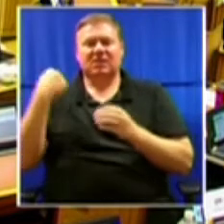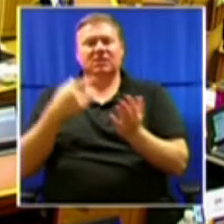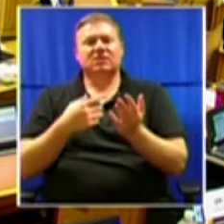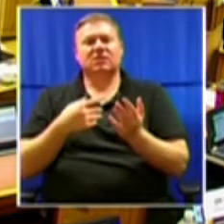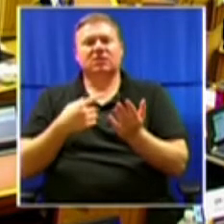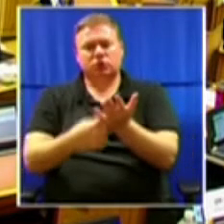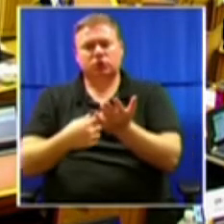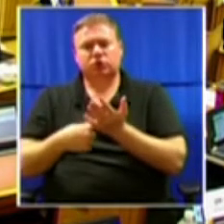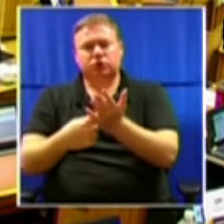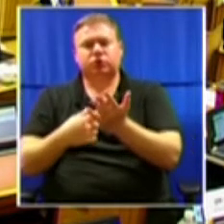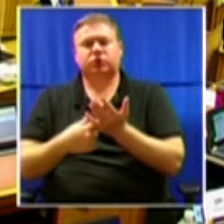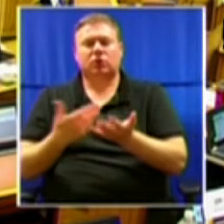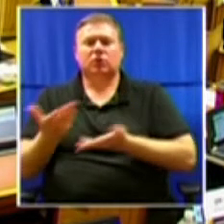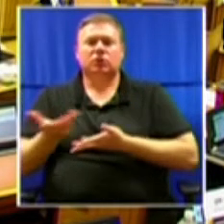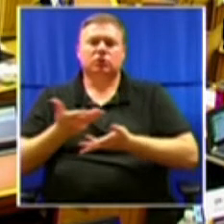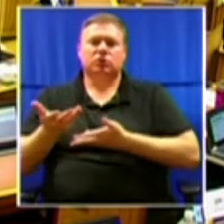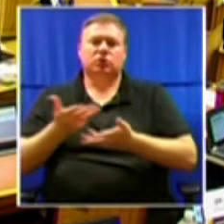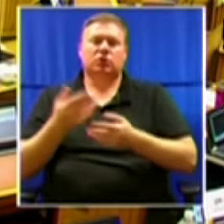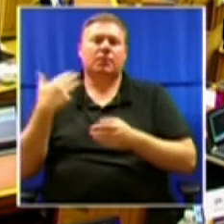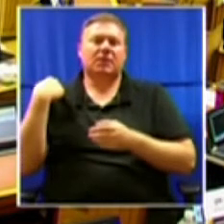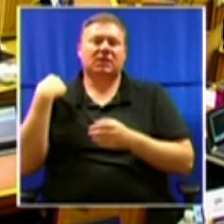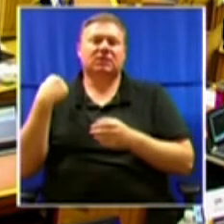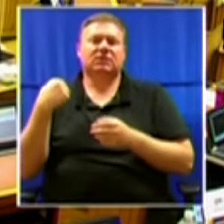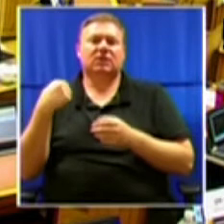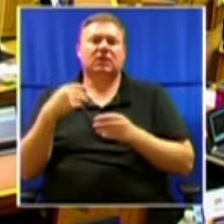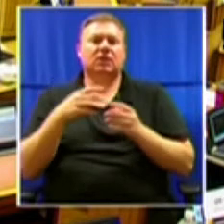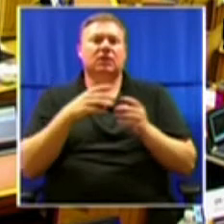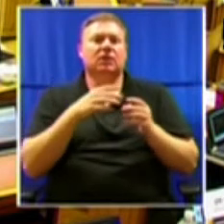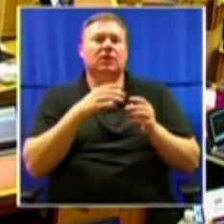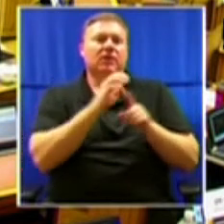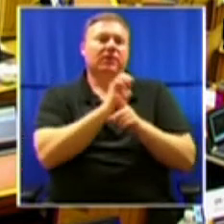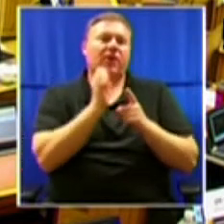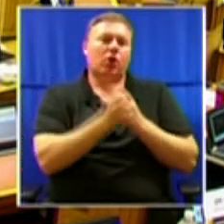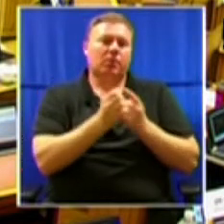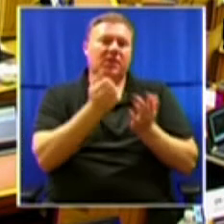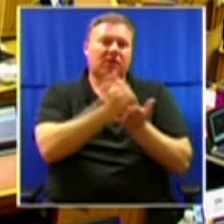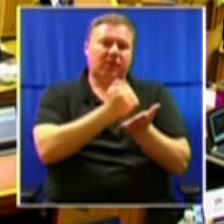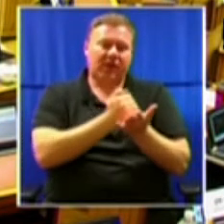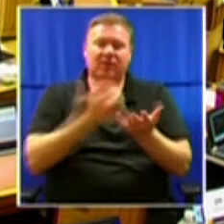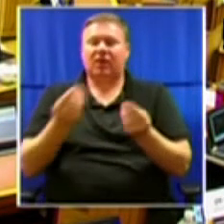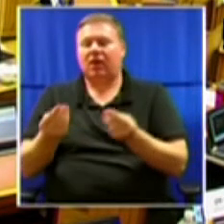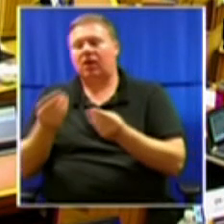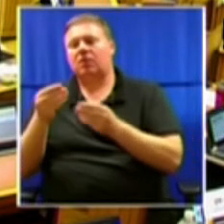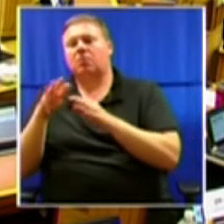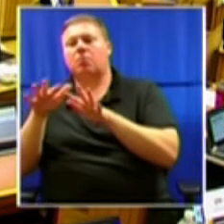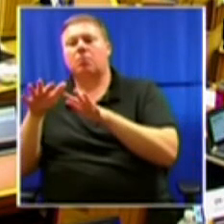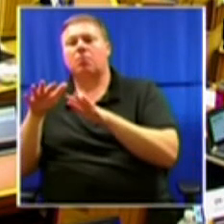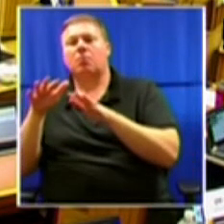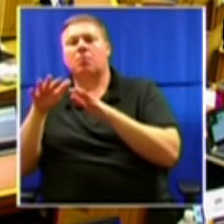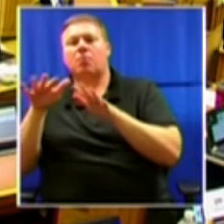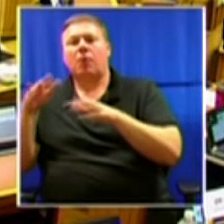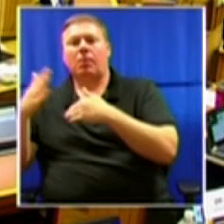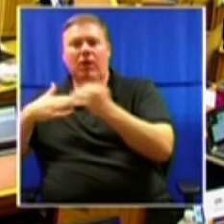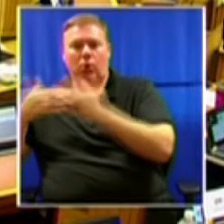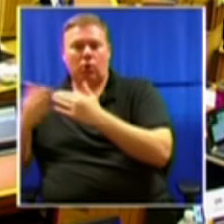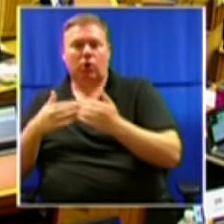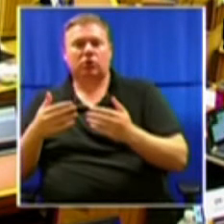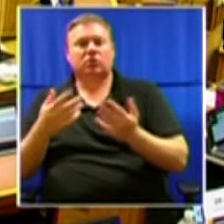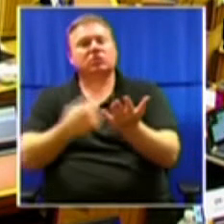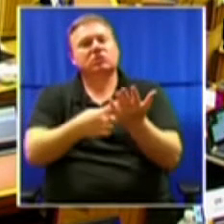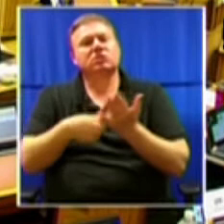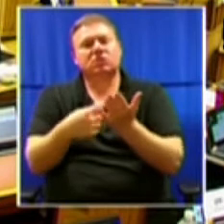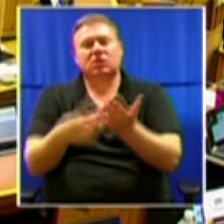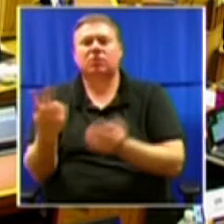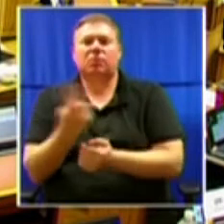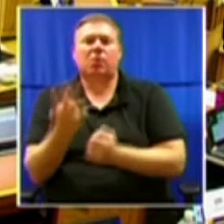communication with the Minister of Public Works since the beginning of March this year. Now, what I want to ask Deputy Minister